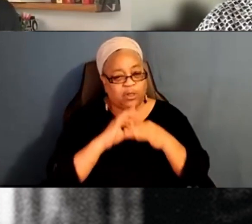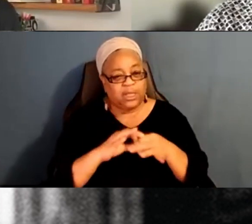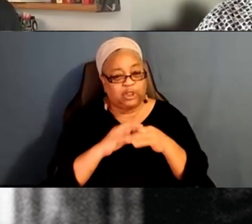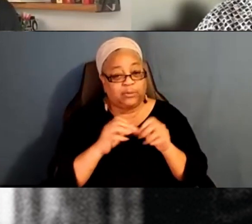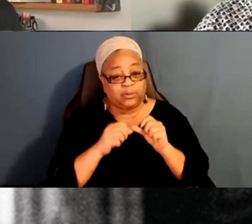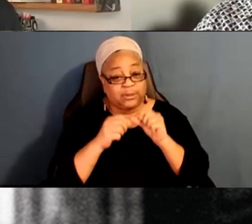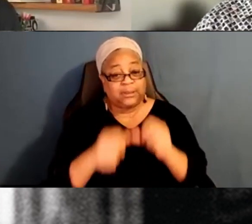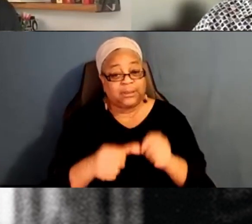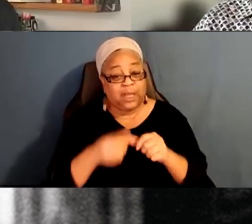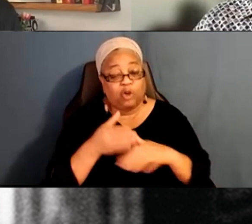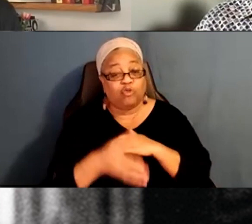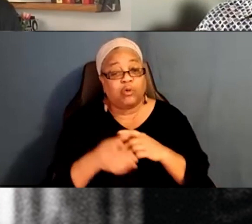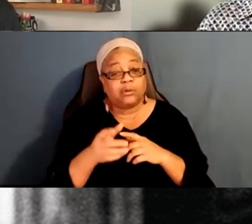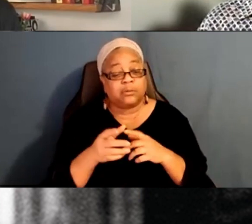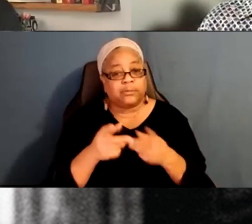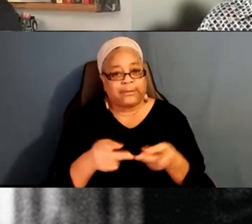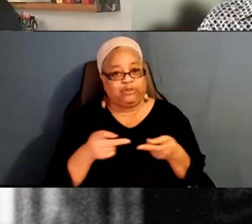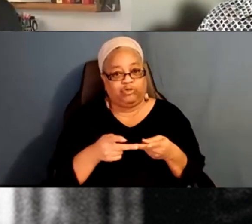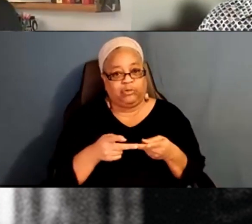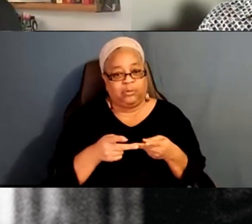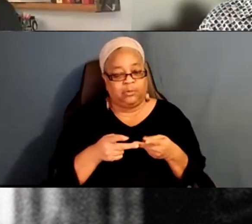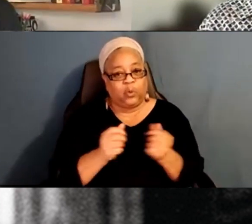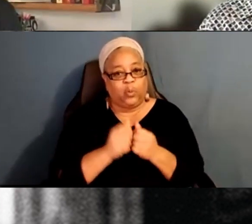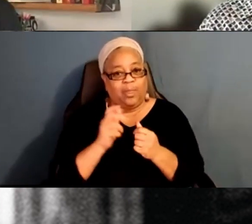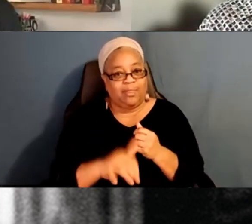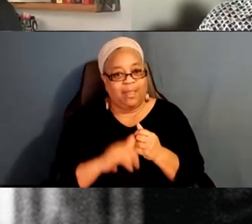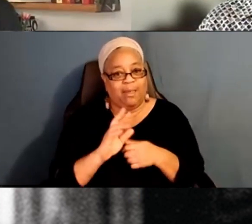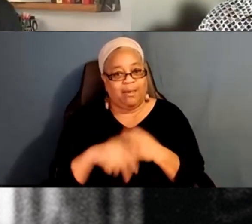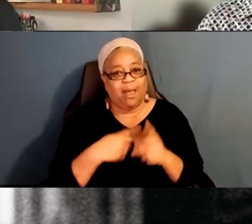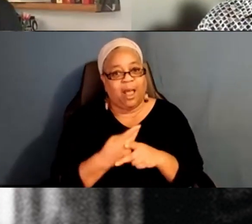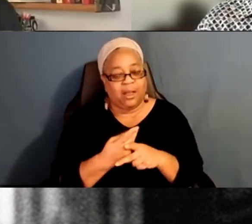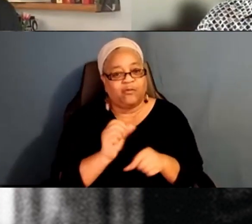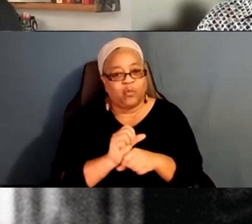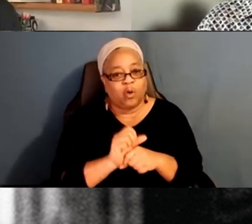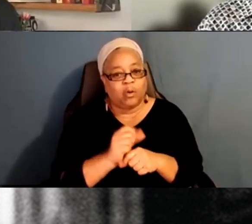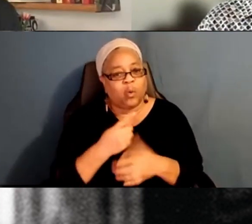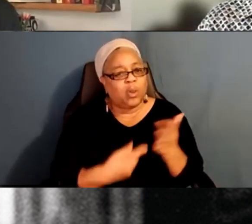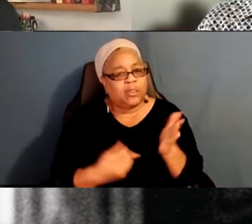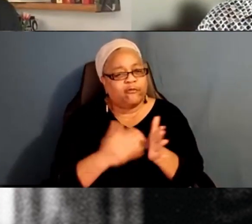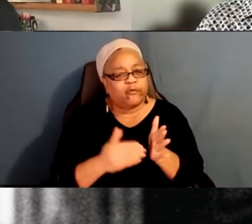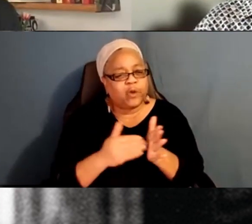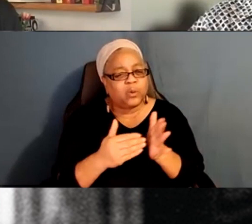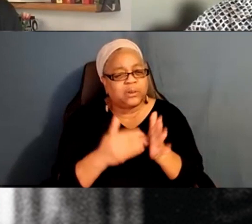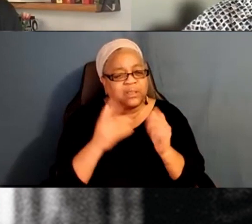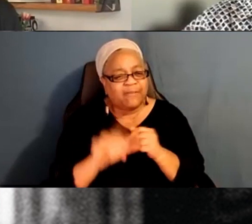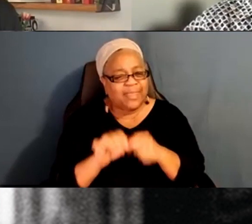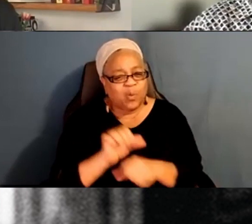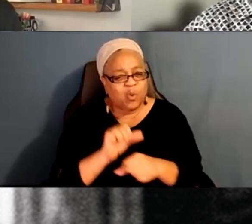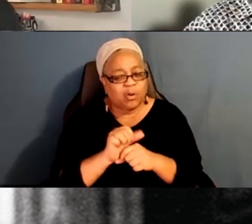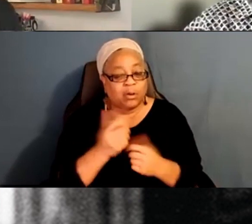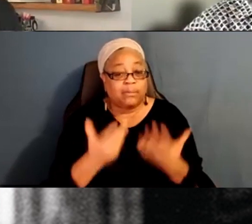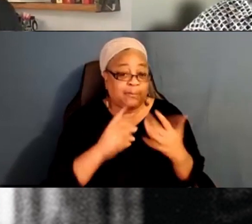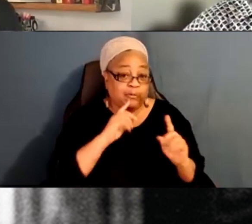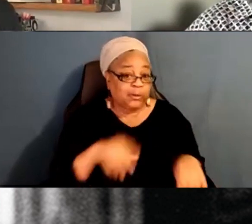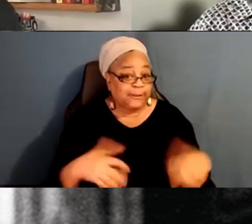across position through this kind of work, and again, what's the frequency of this work? But maybe you've answered that.